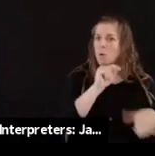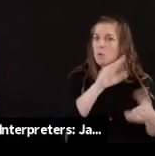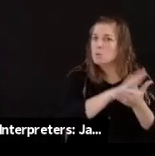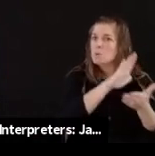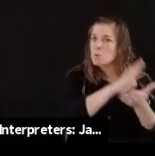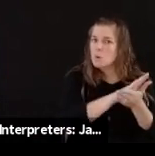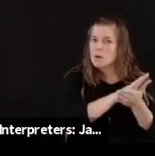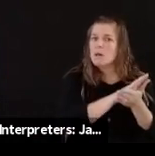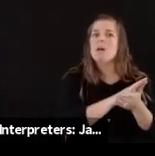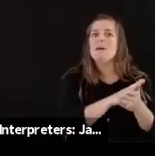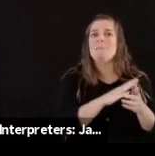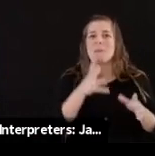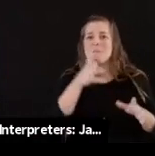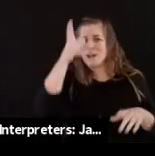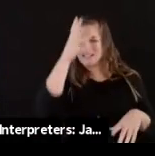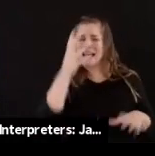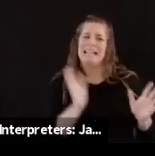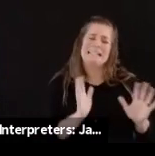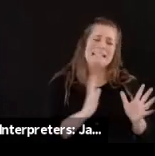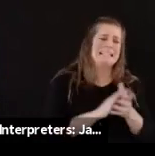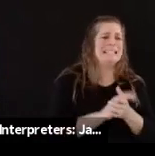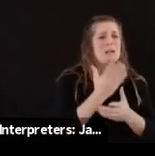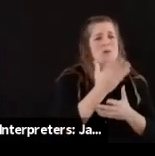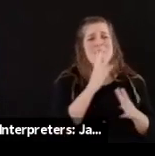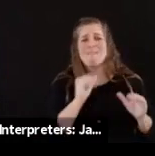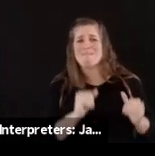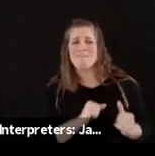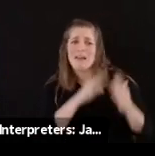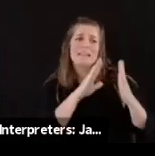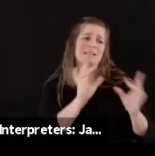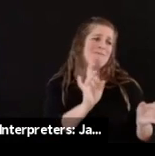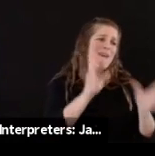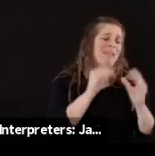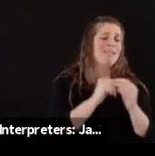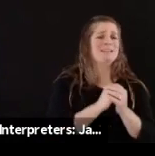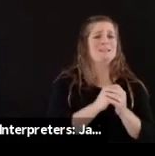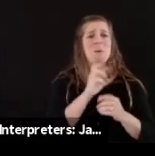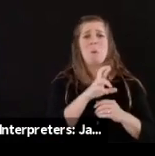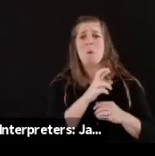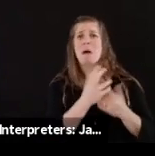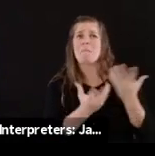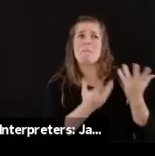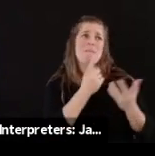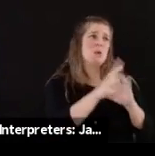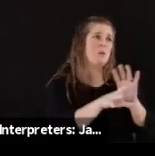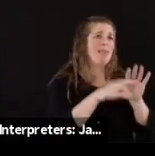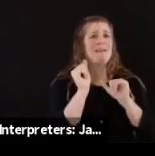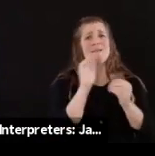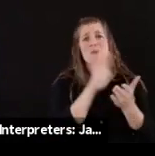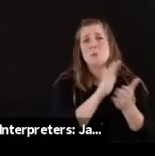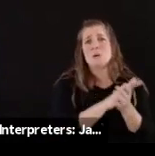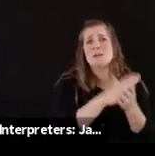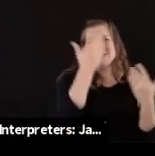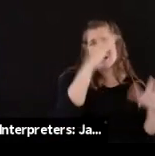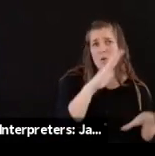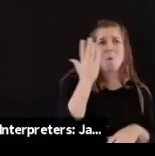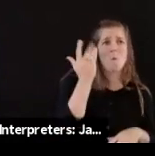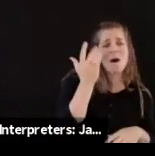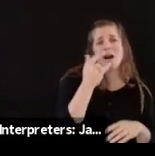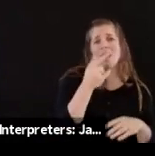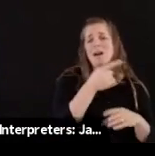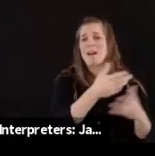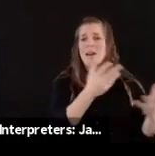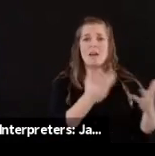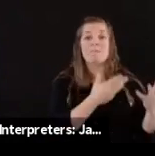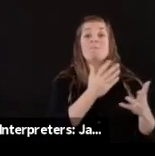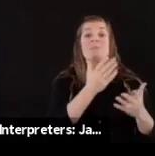that they might encounter violence. Other people worried that they would walk out, but they wouldn't really know why they were protesting. And some, including some students'